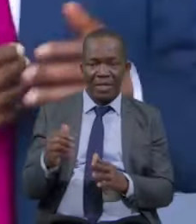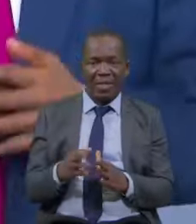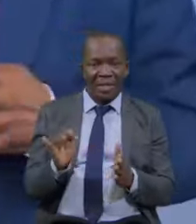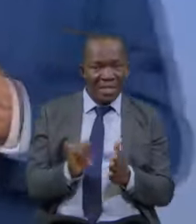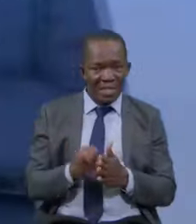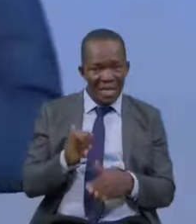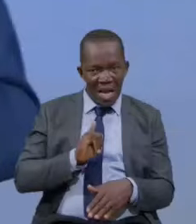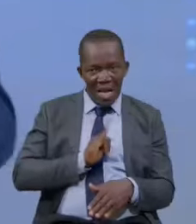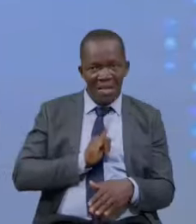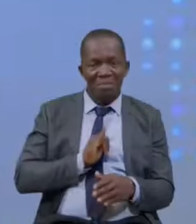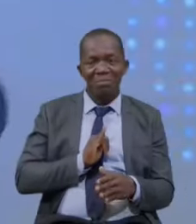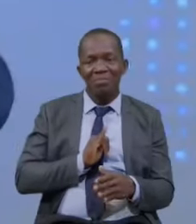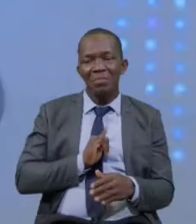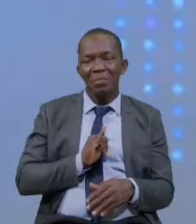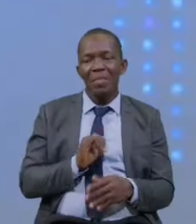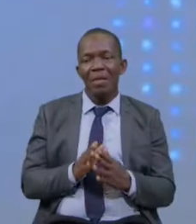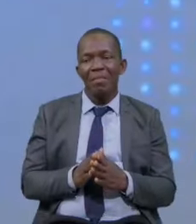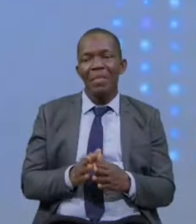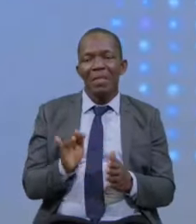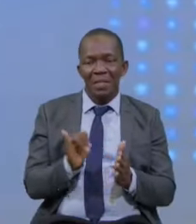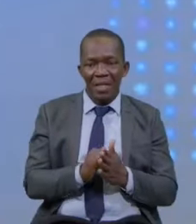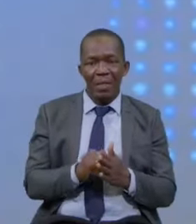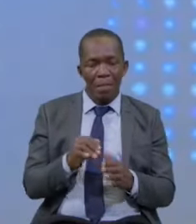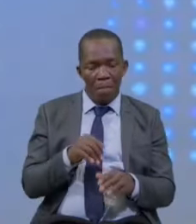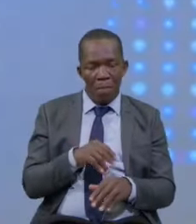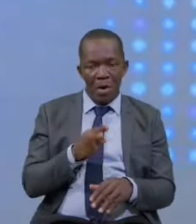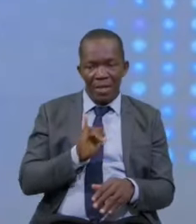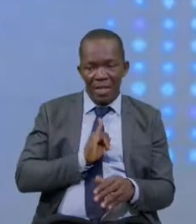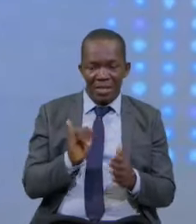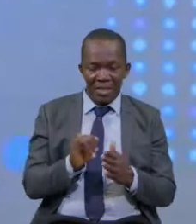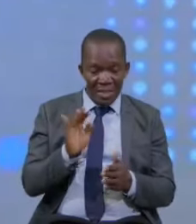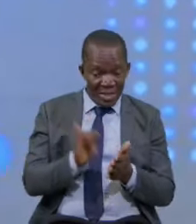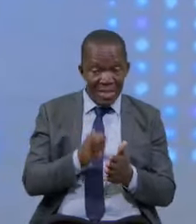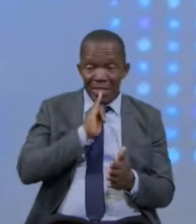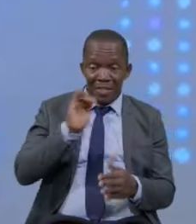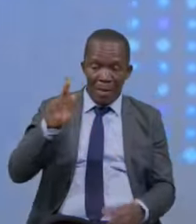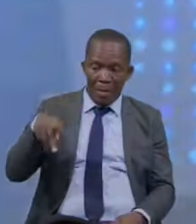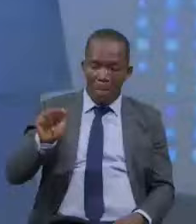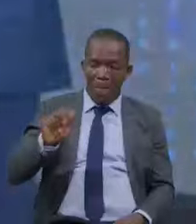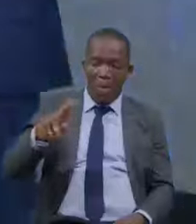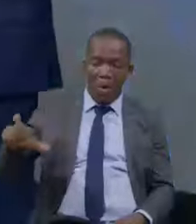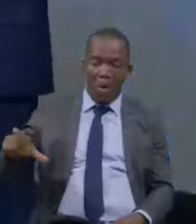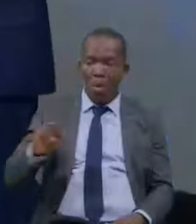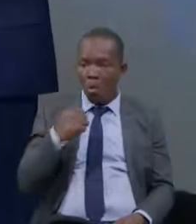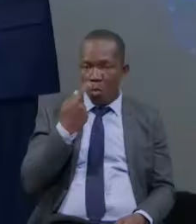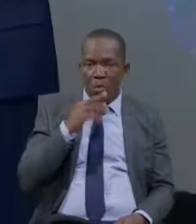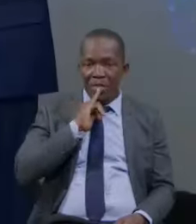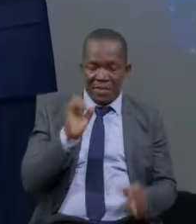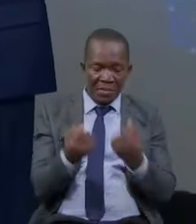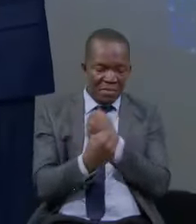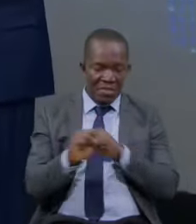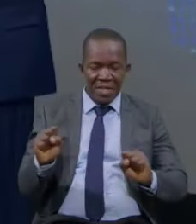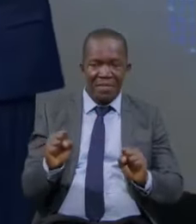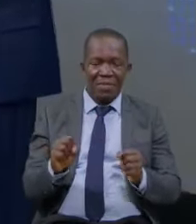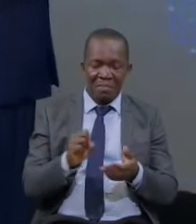saved. That I, this Paul the apostle, he was already sanctified. That I, this Paul the apostle, was already filled and